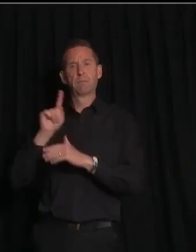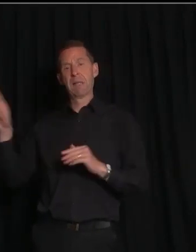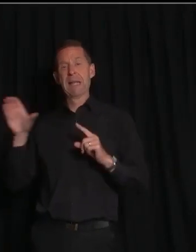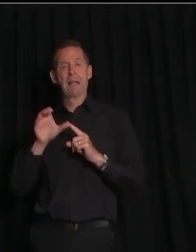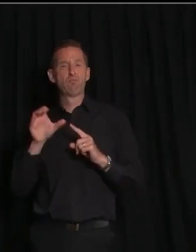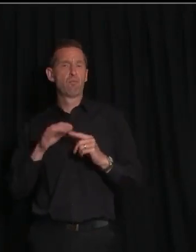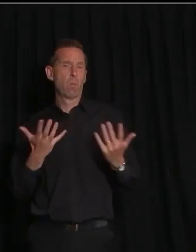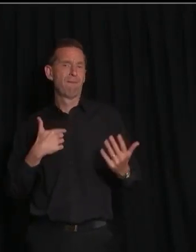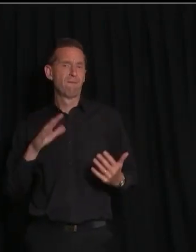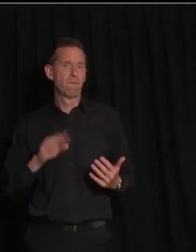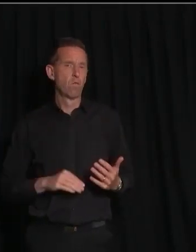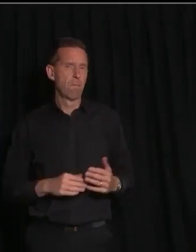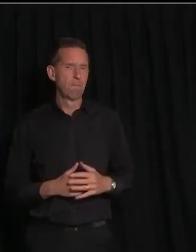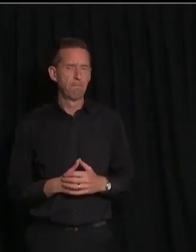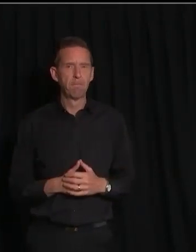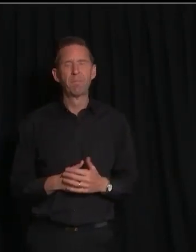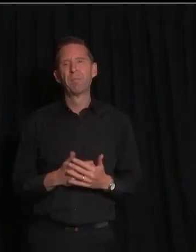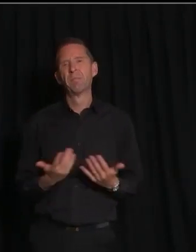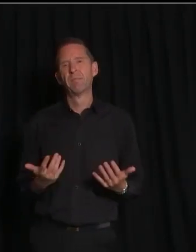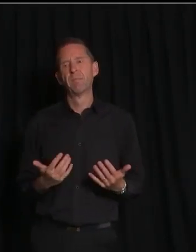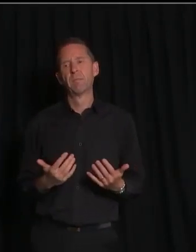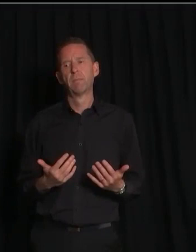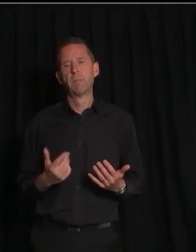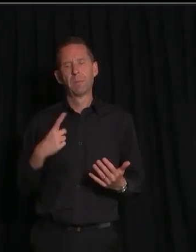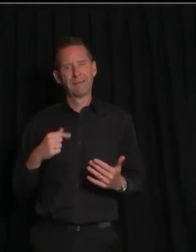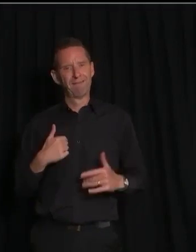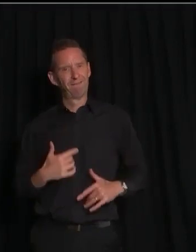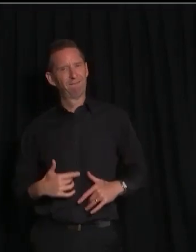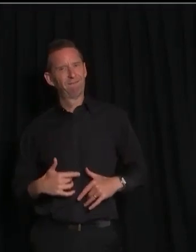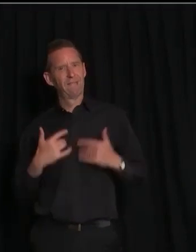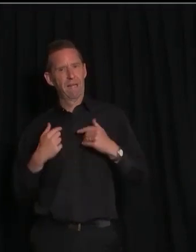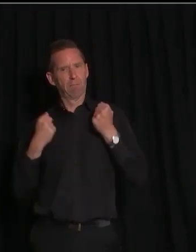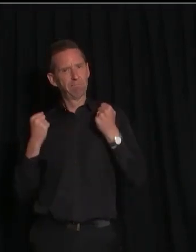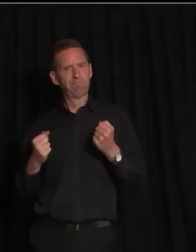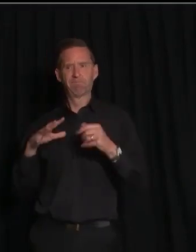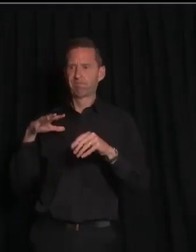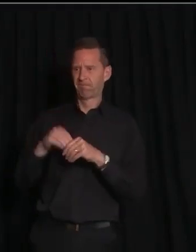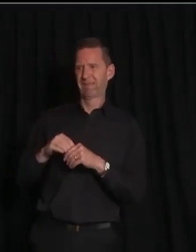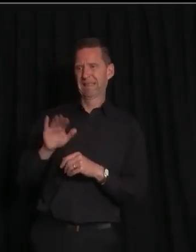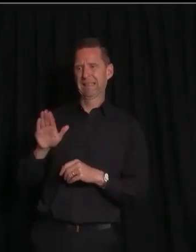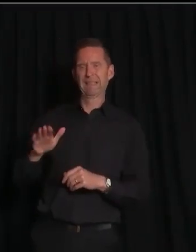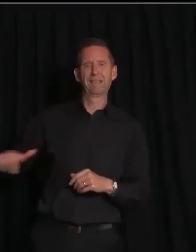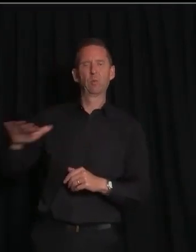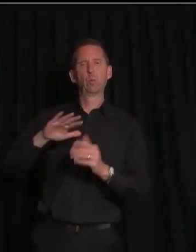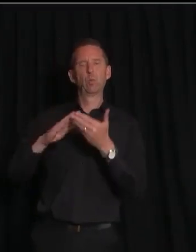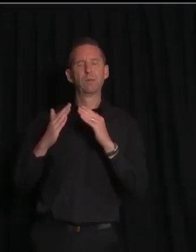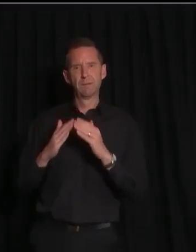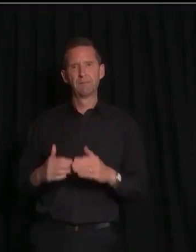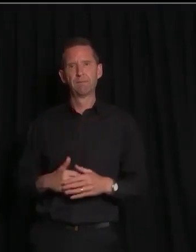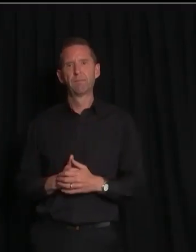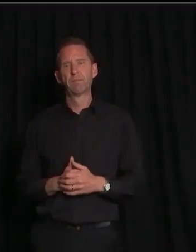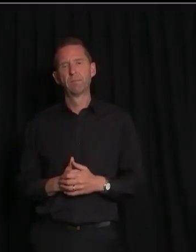from, because I just feel so a part of that community. And whenever I go to anything